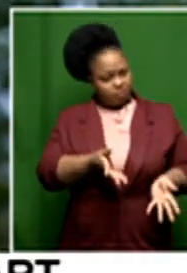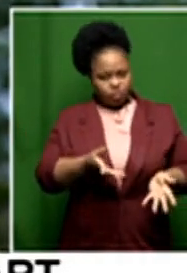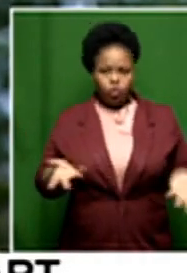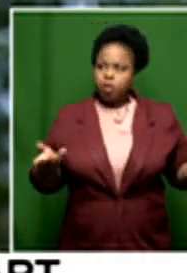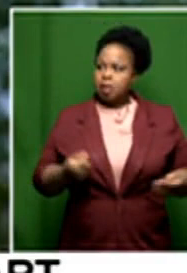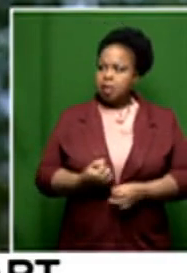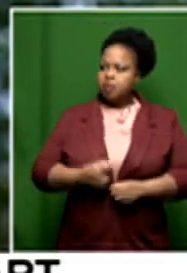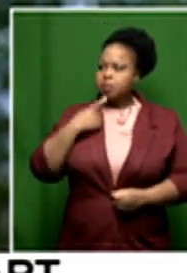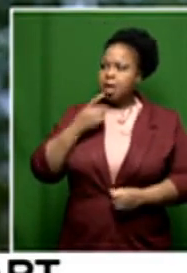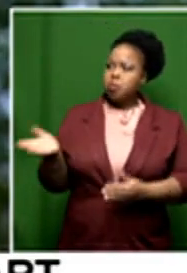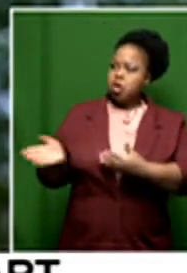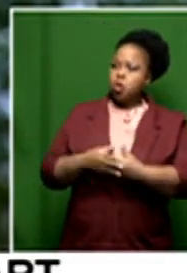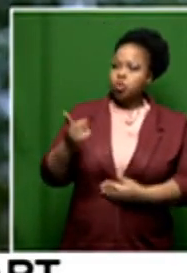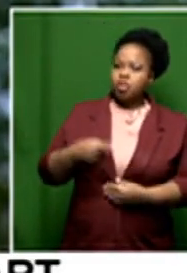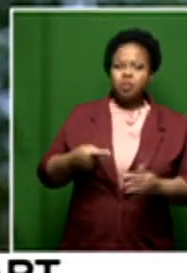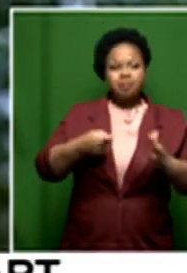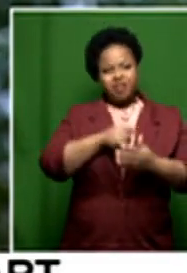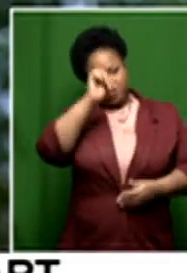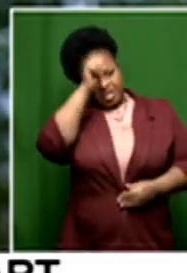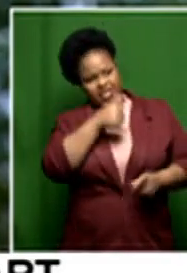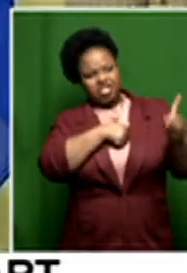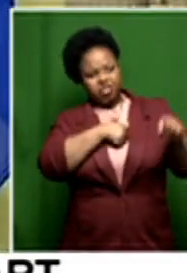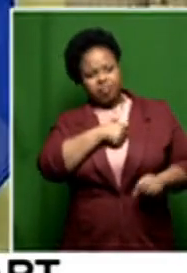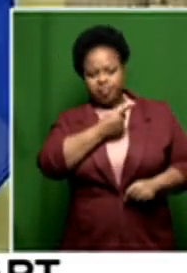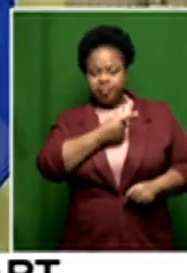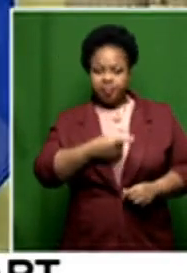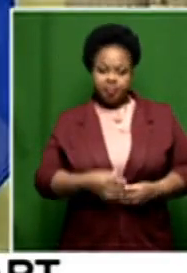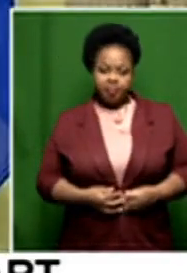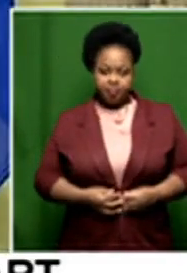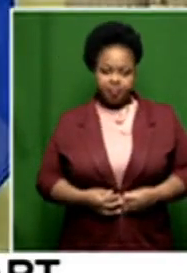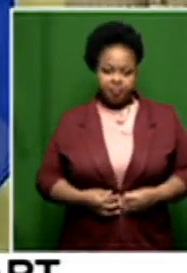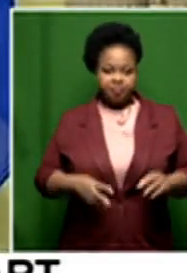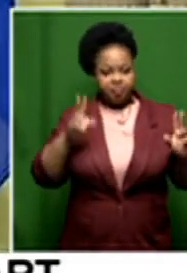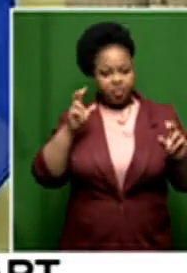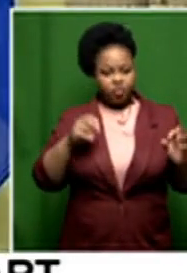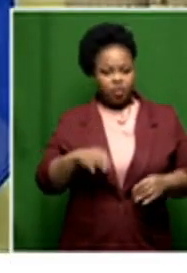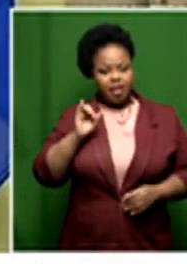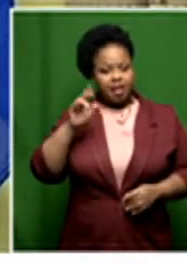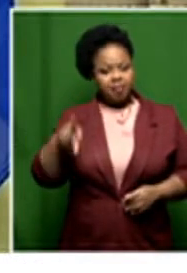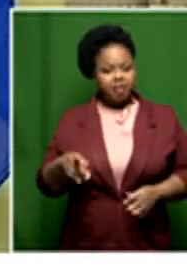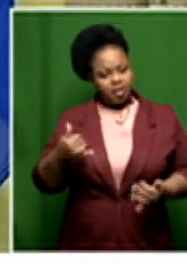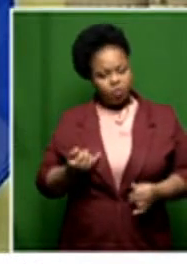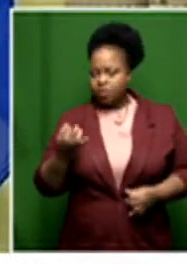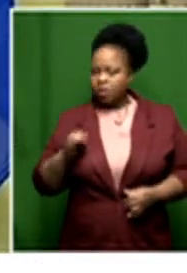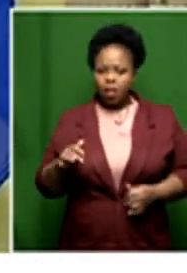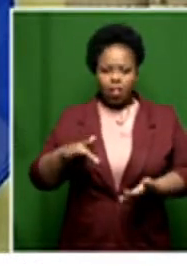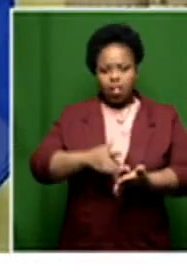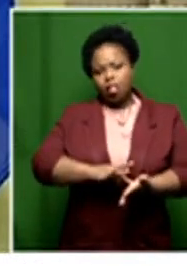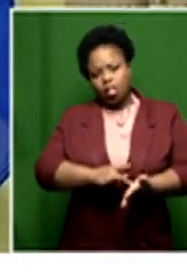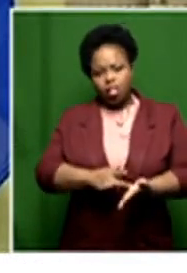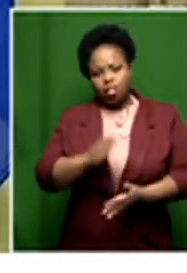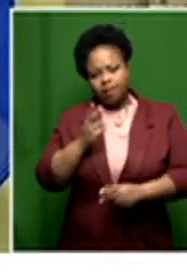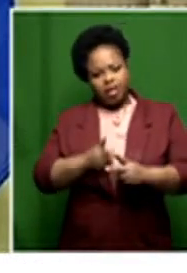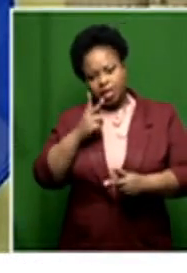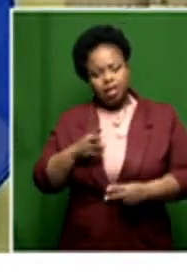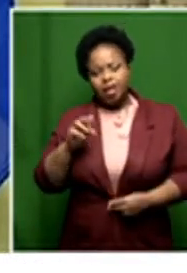oh, let's close that down, let's buy it from India, it's cheaper. The issue of intellectual property patents still lingers. The South